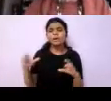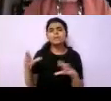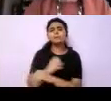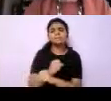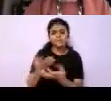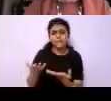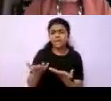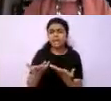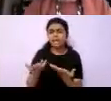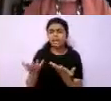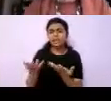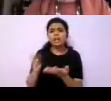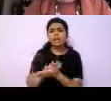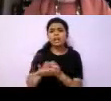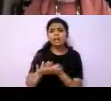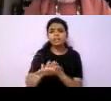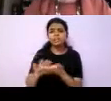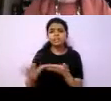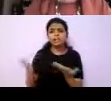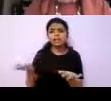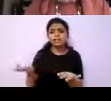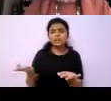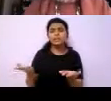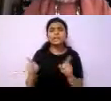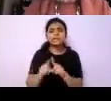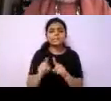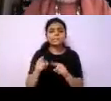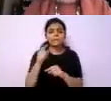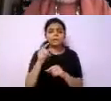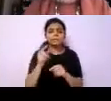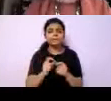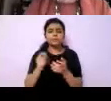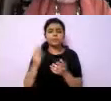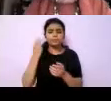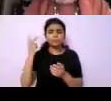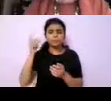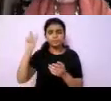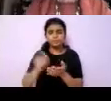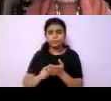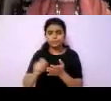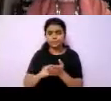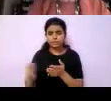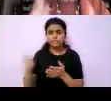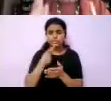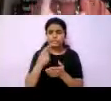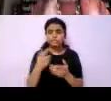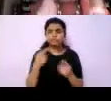Michael Oliver criticizes the understanding of disability by